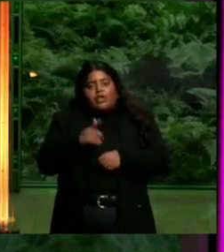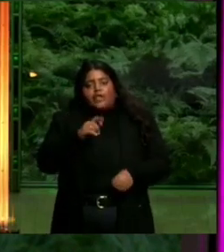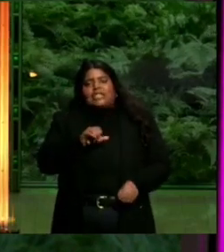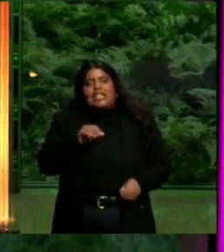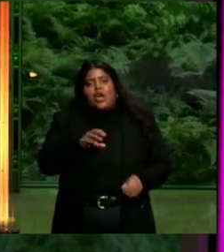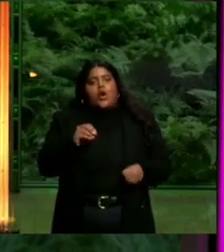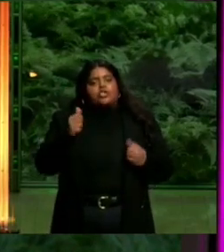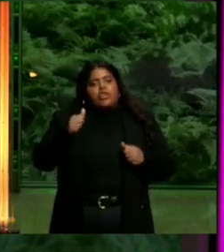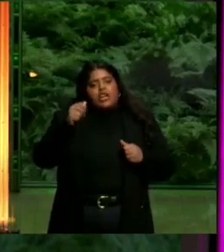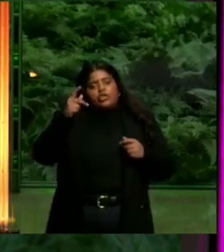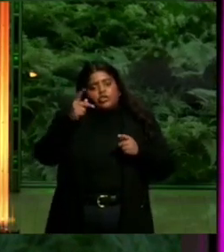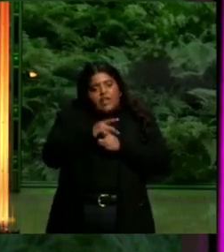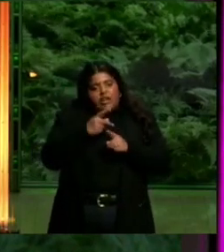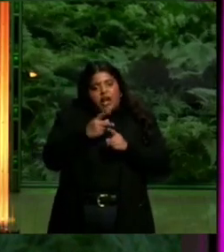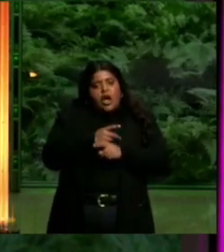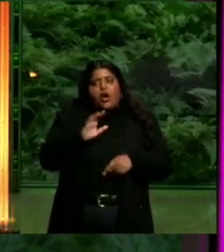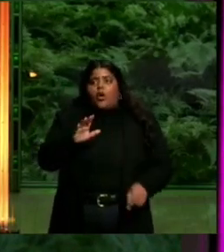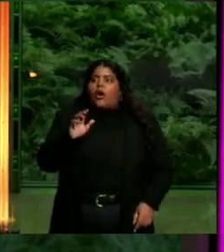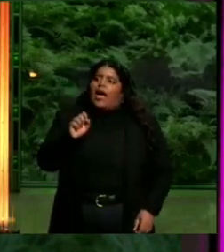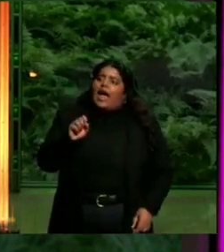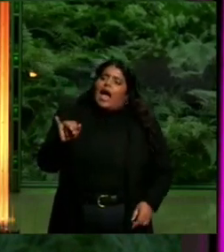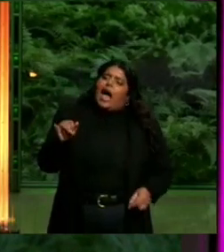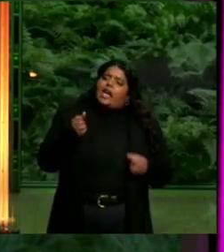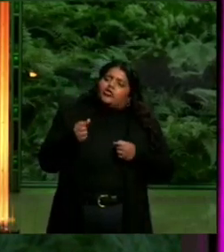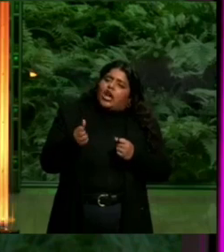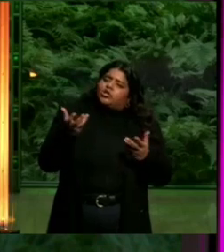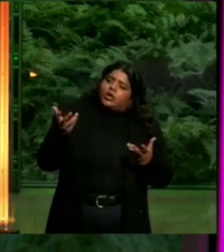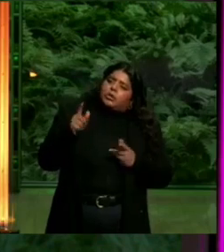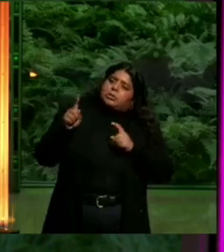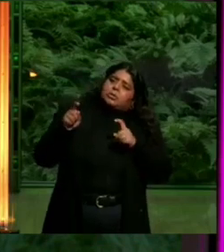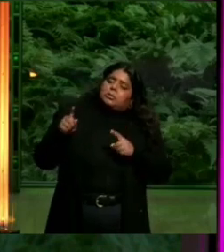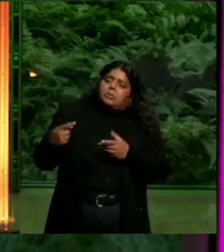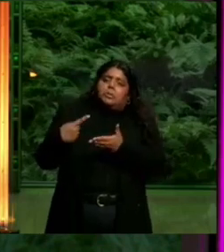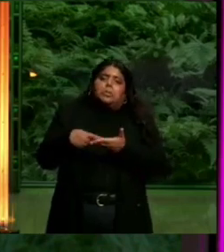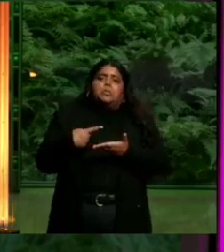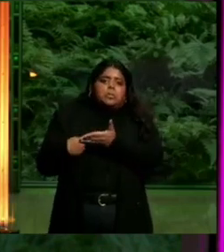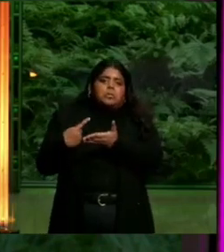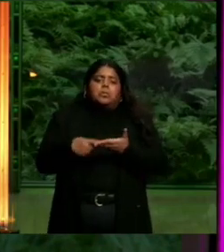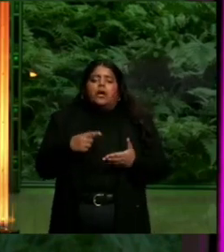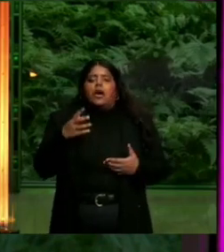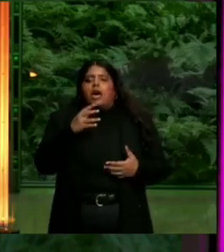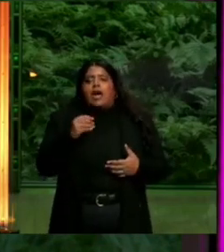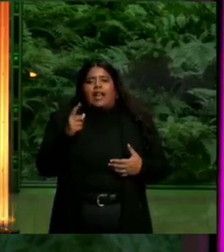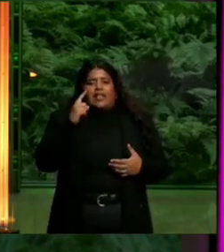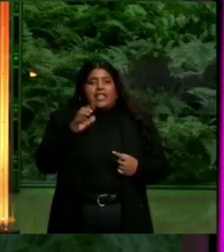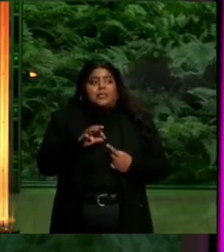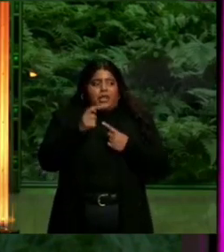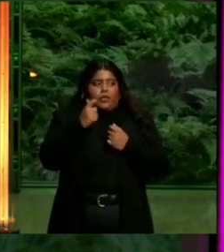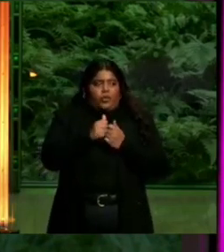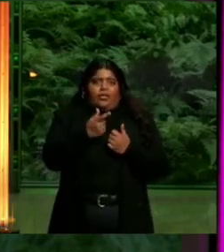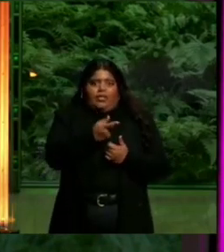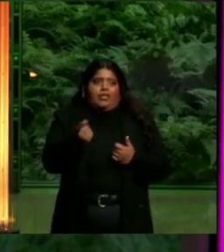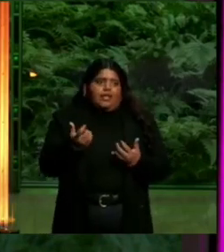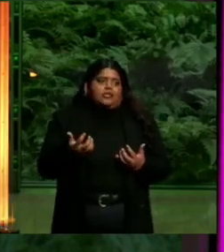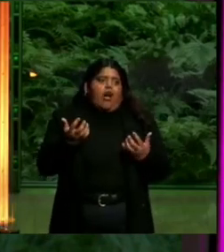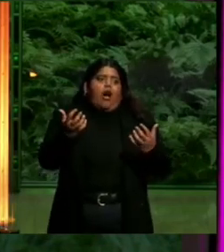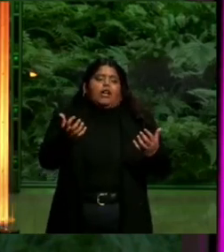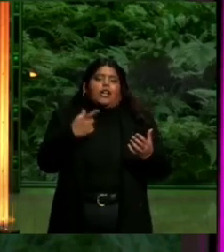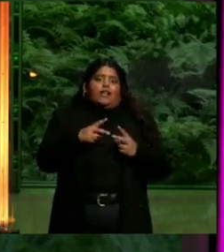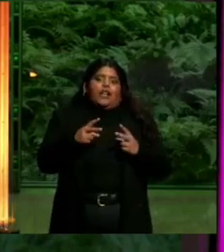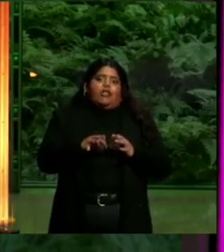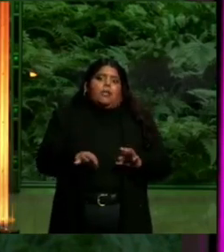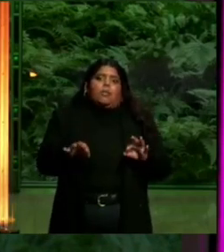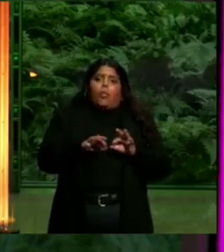to figure out, hey, what is your AI strategy? And I think this is going to be a thing, and especially for this audience, I think this is going to be a very important,